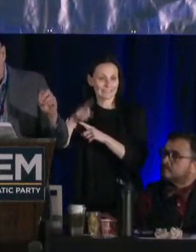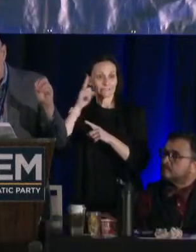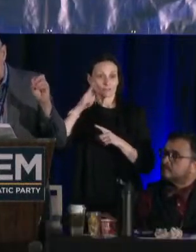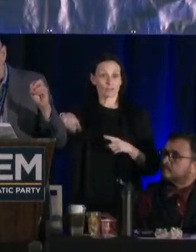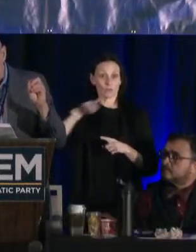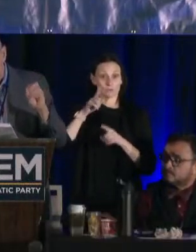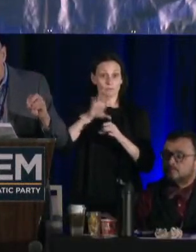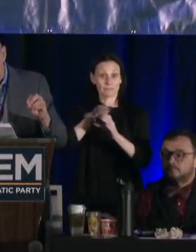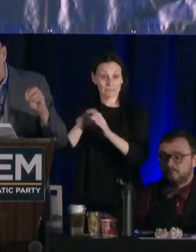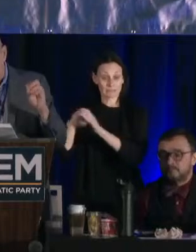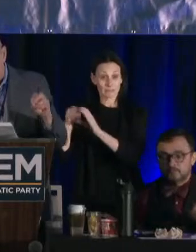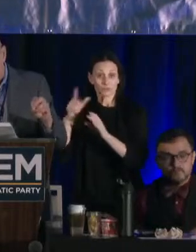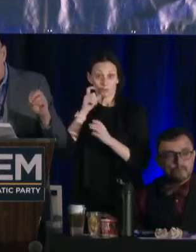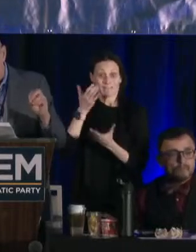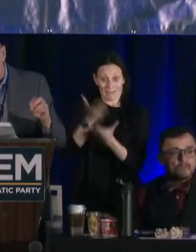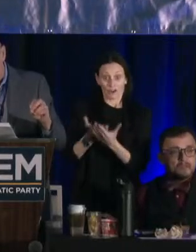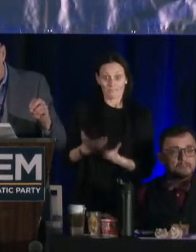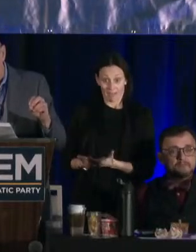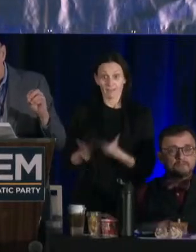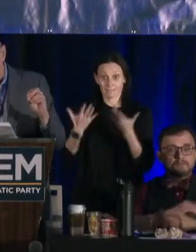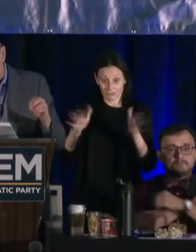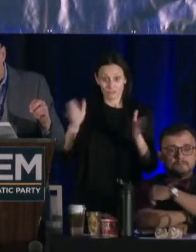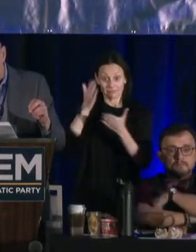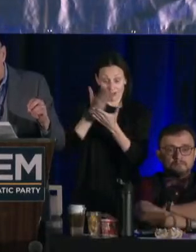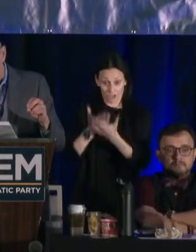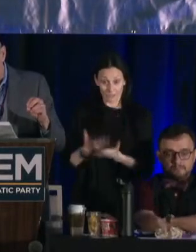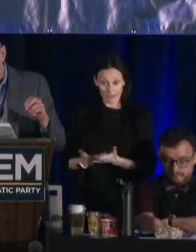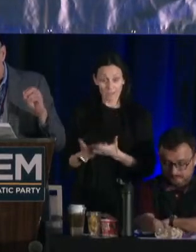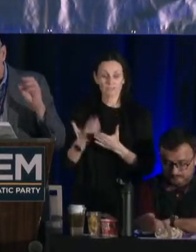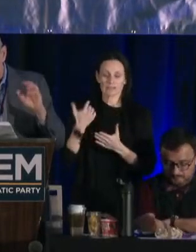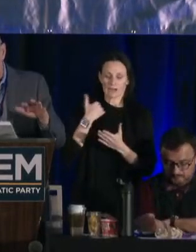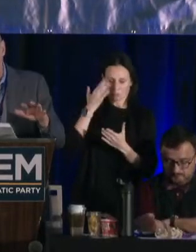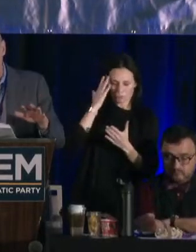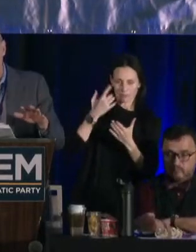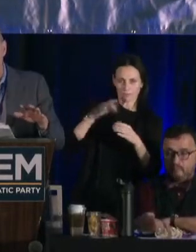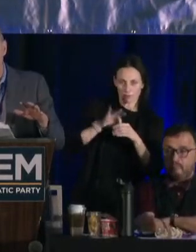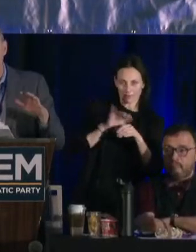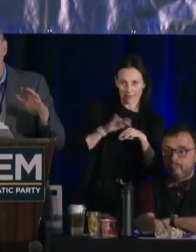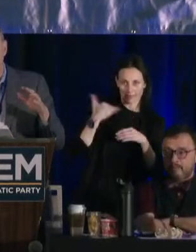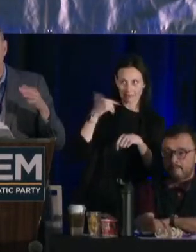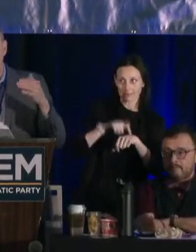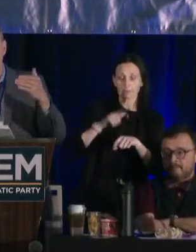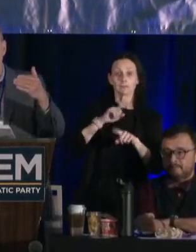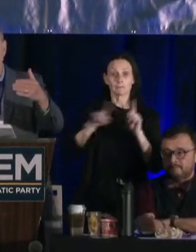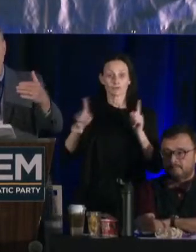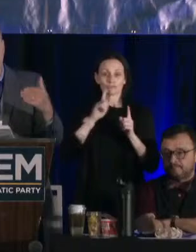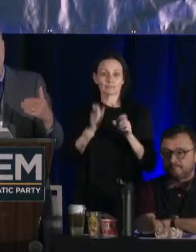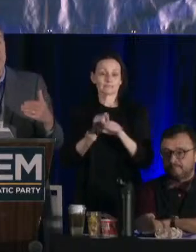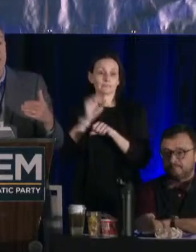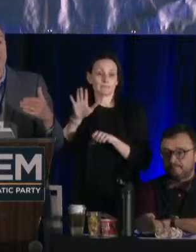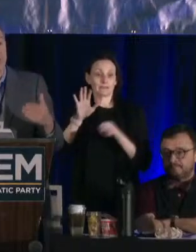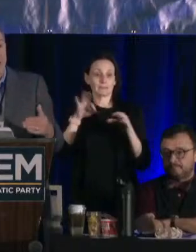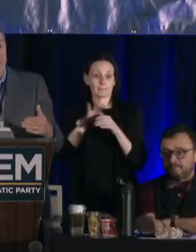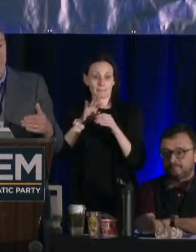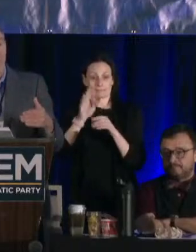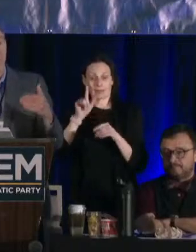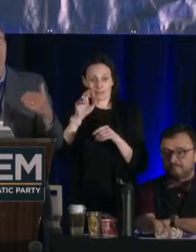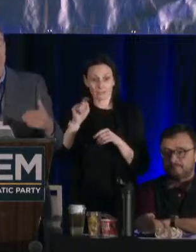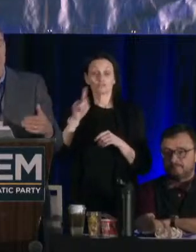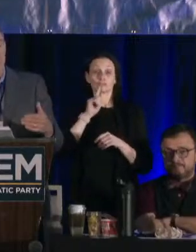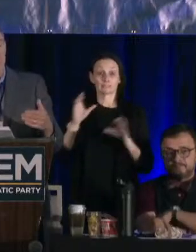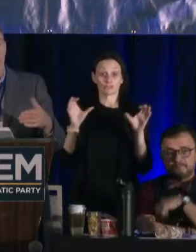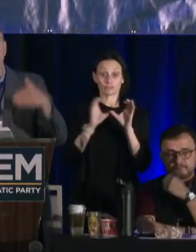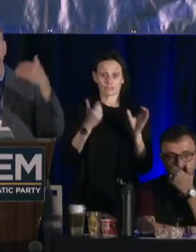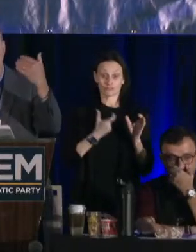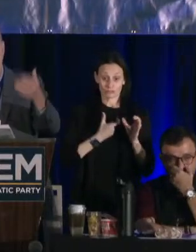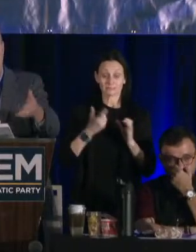those participants who are verified, who got vote-by-mail last time, to physically return the ballots. They'll basically be mailed credentials instead